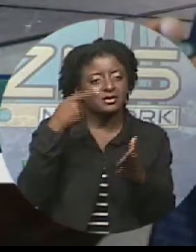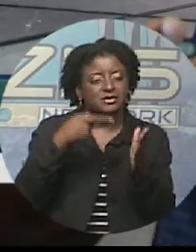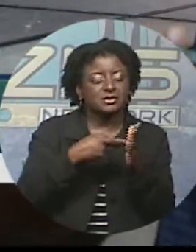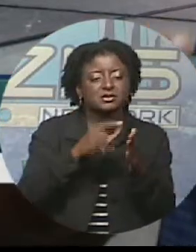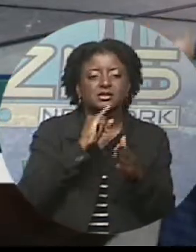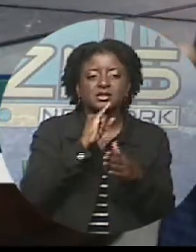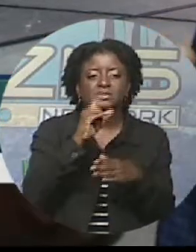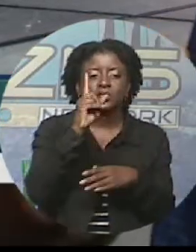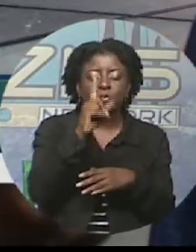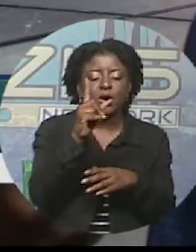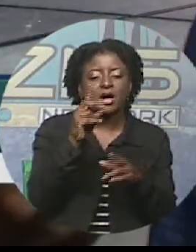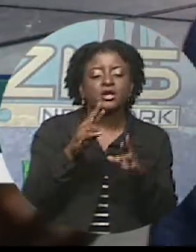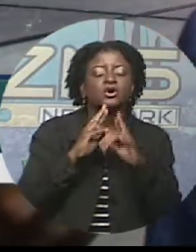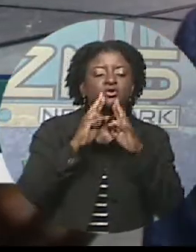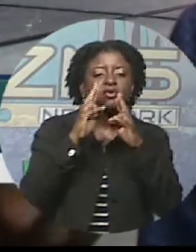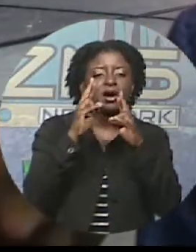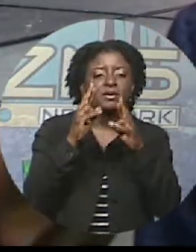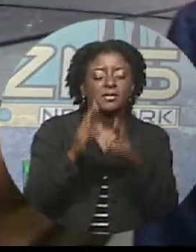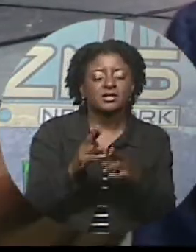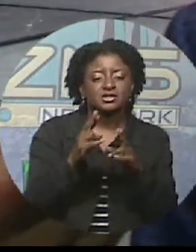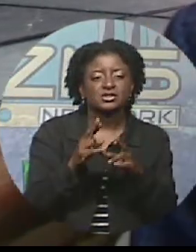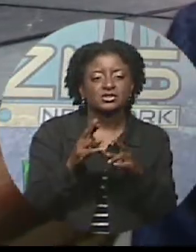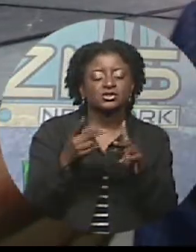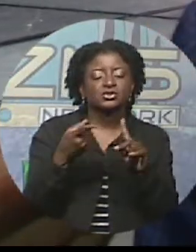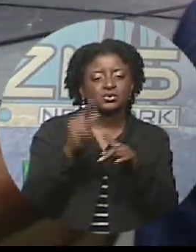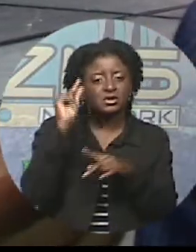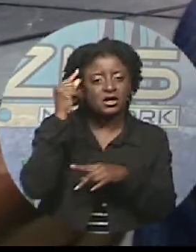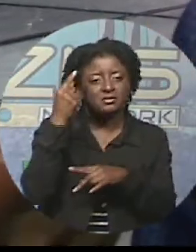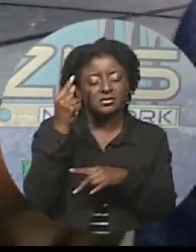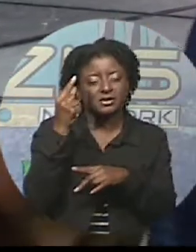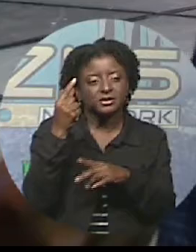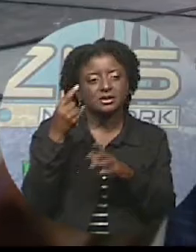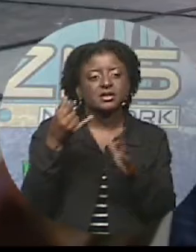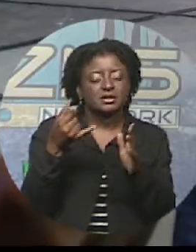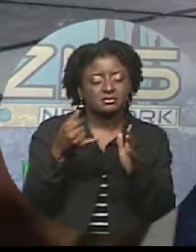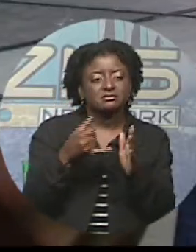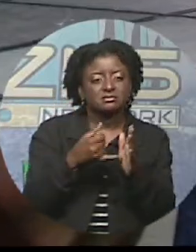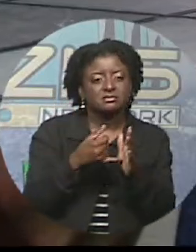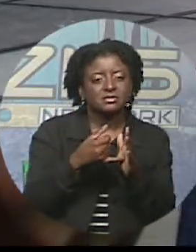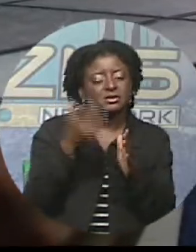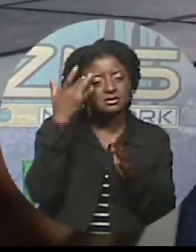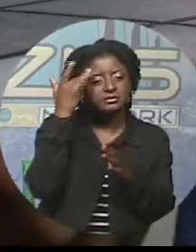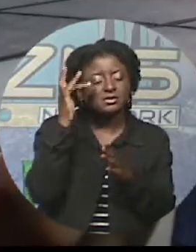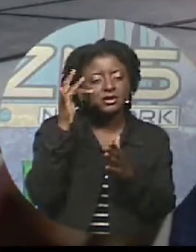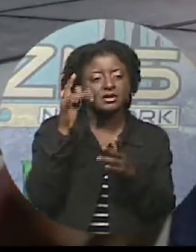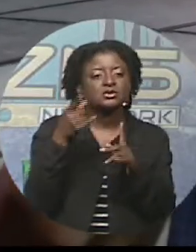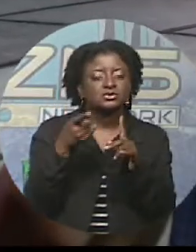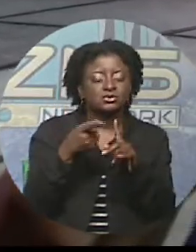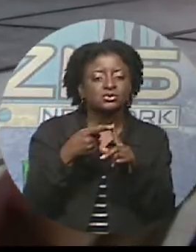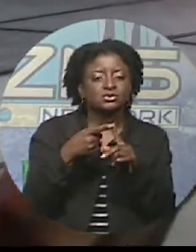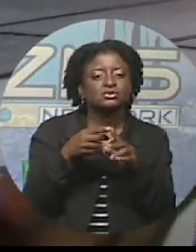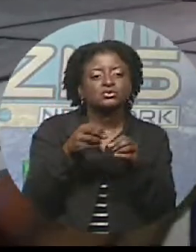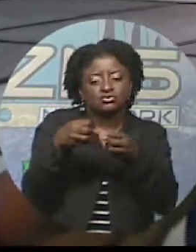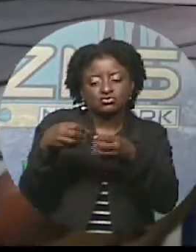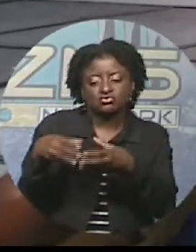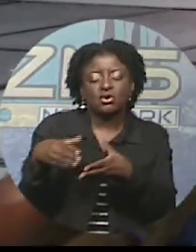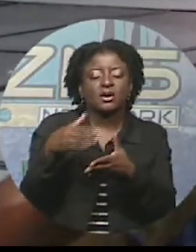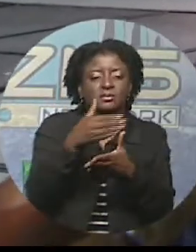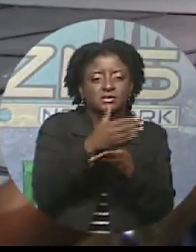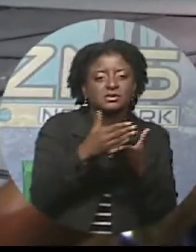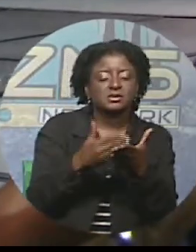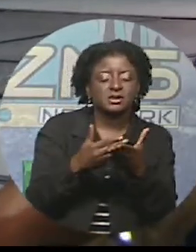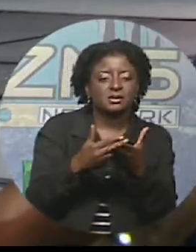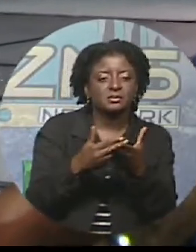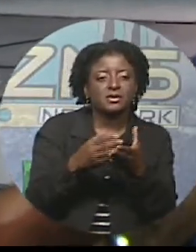Again, I haven't had full time to study that, but it does make sense that dropping some of that as we implement VAT will be easily covered